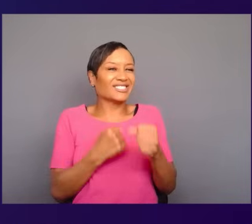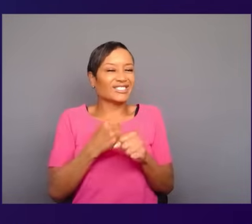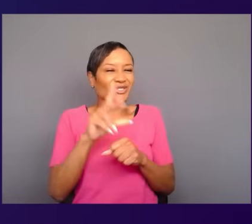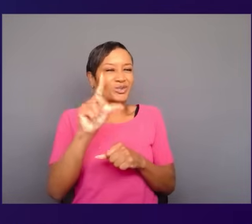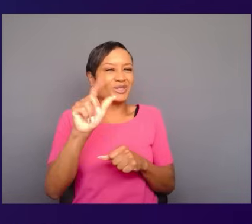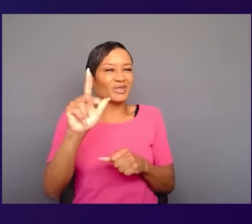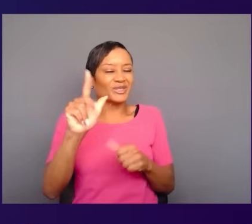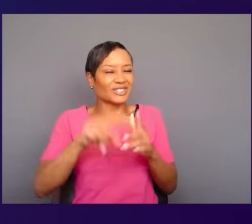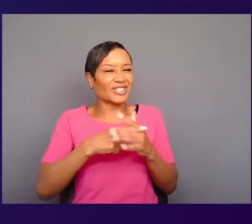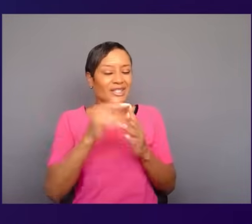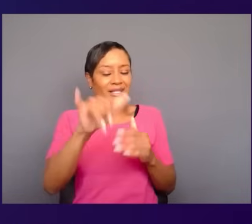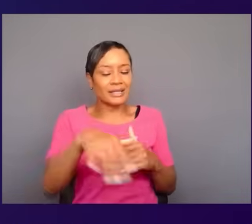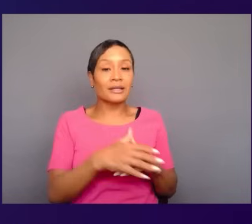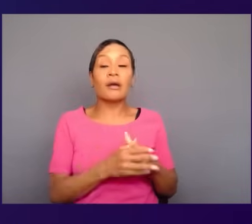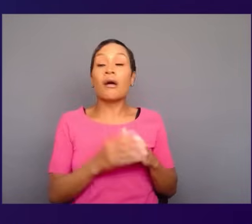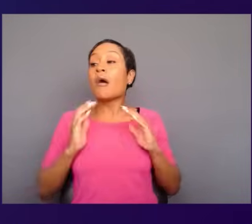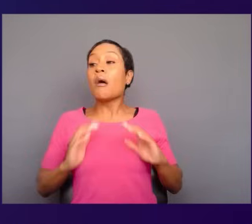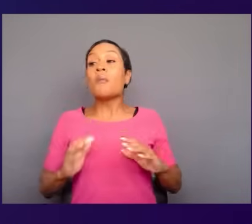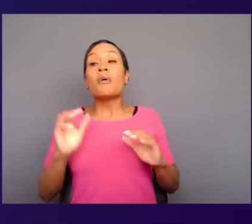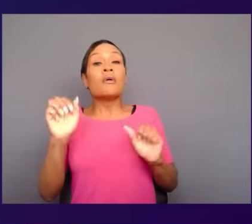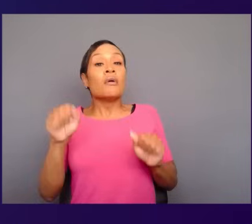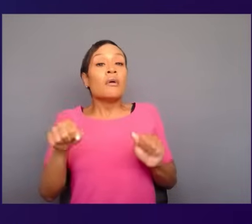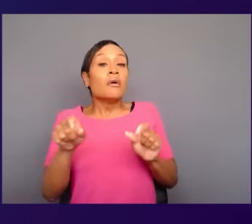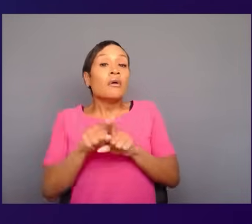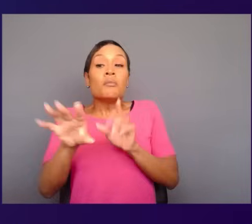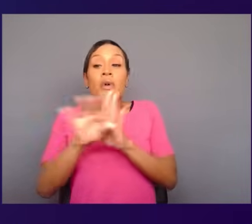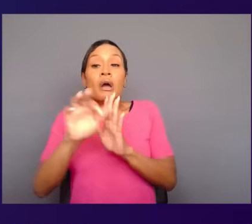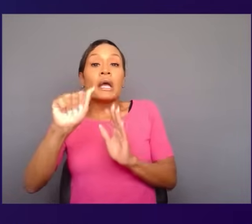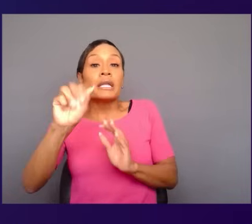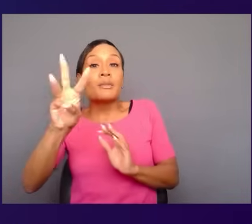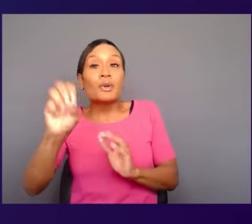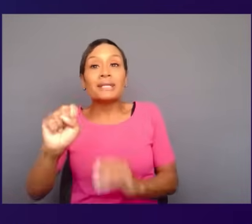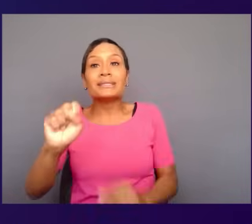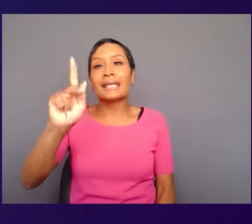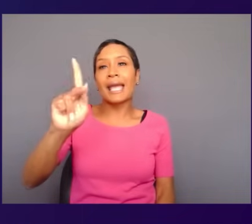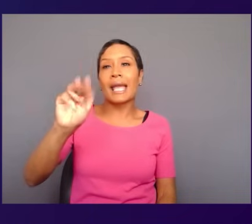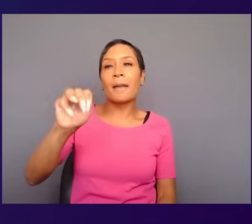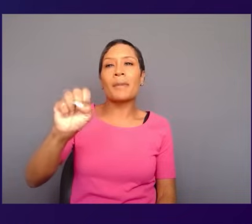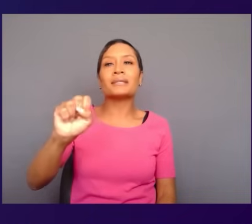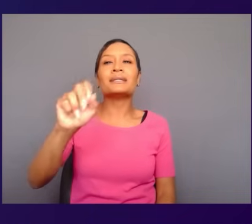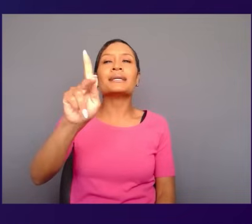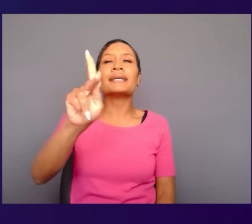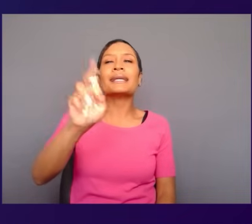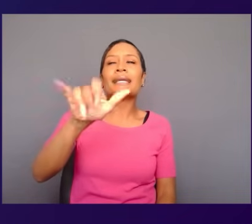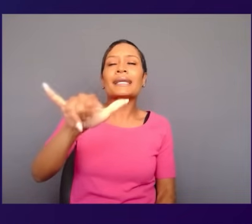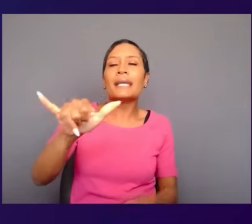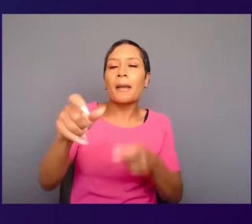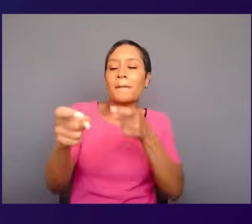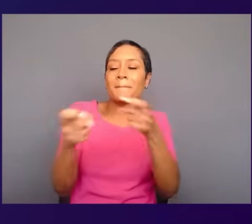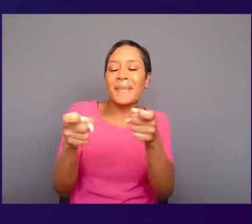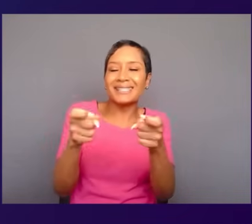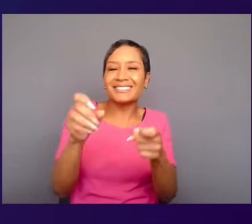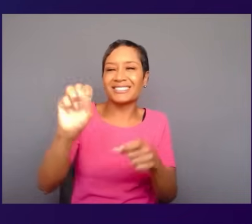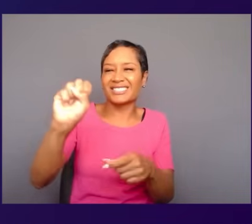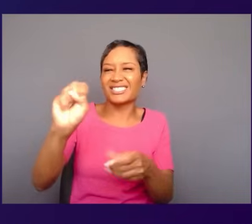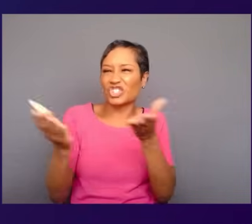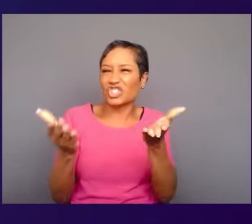Customers can also choose to use AWS KMS. That's our key managed service. So you know, you could